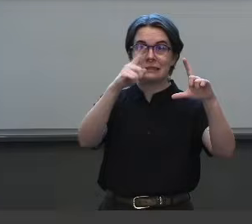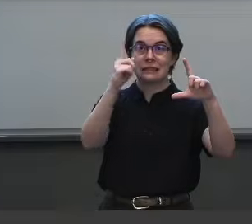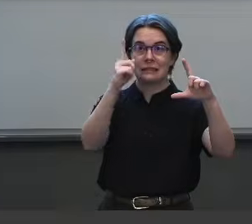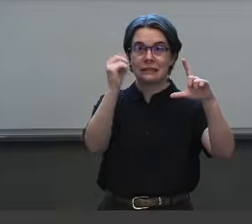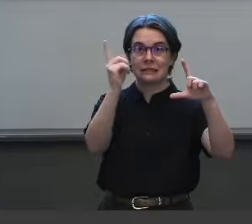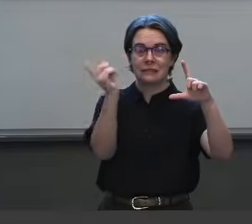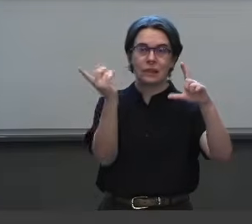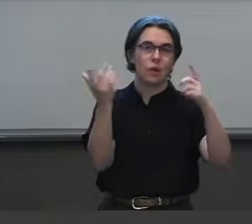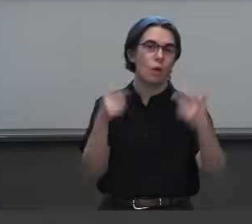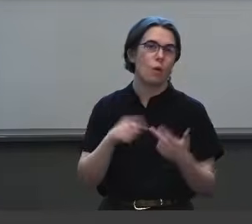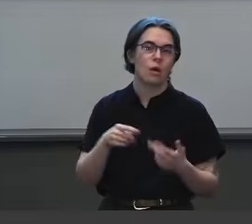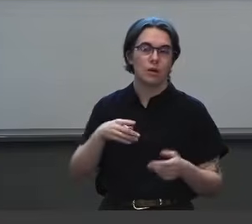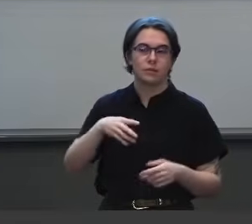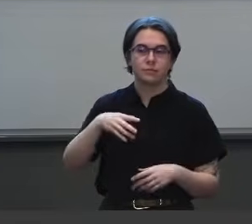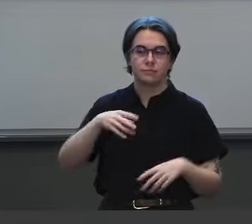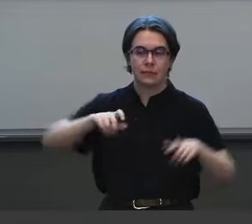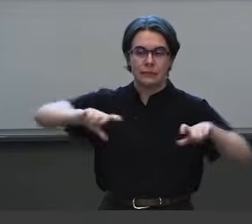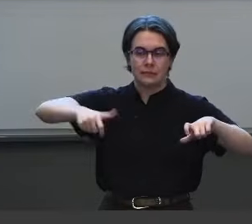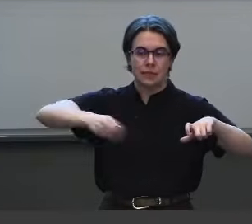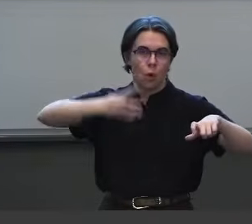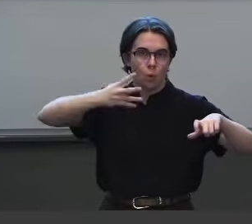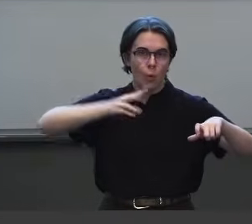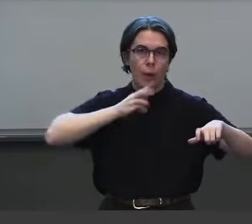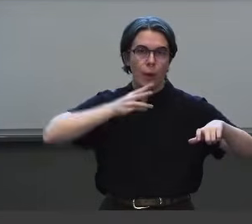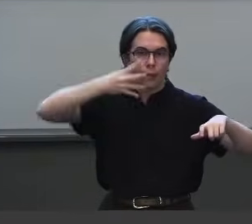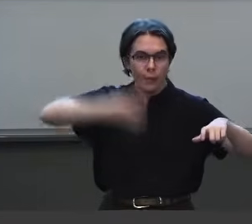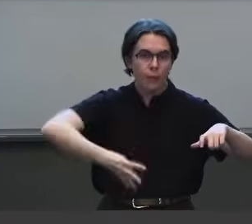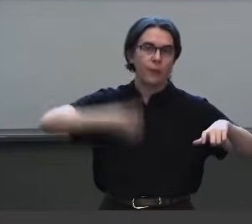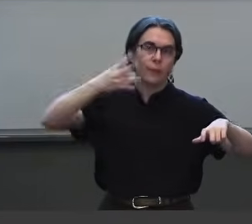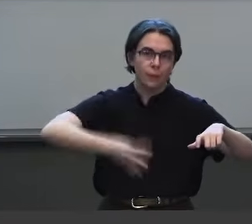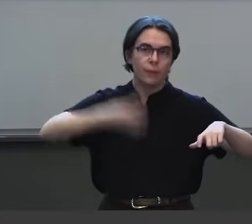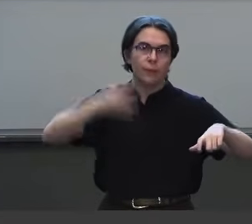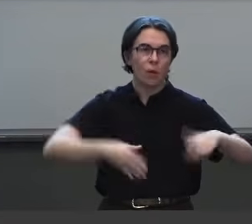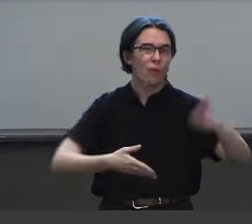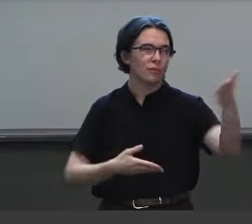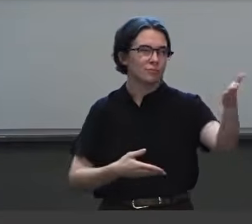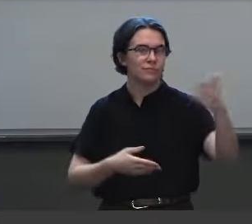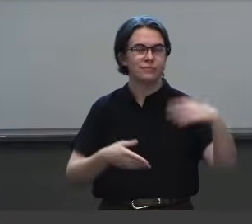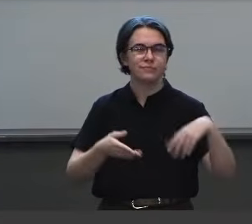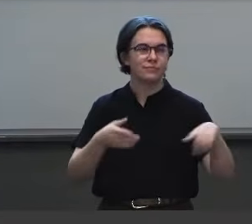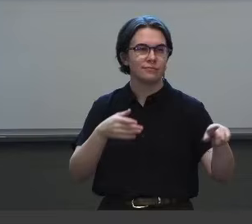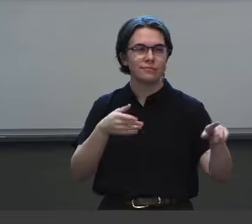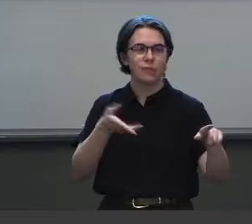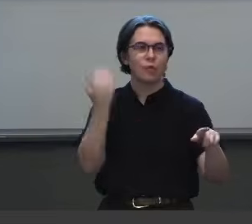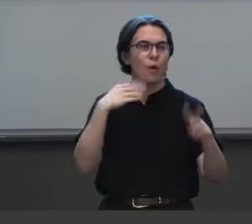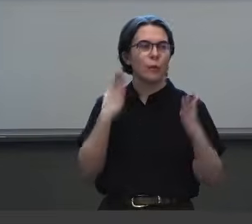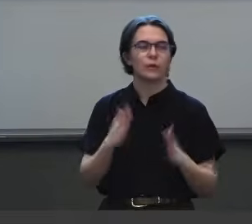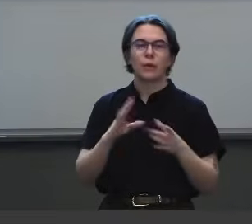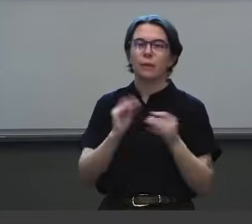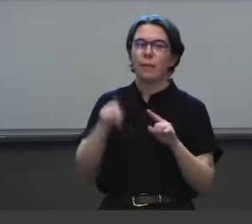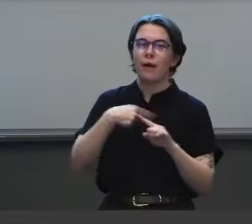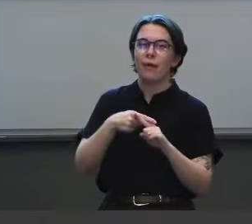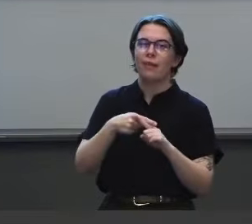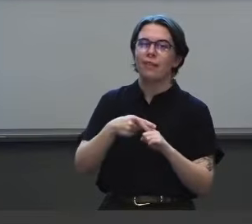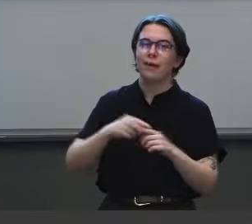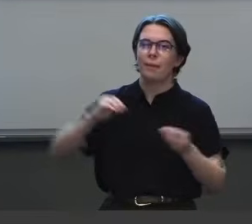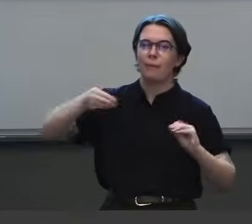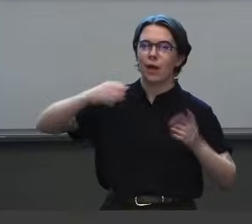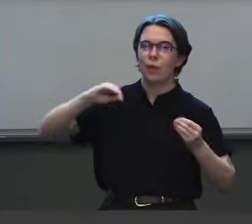that. And Connor mentioned in her talk, the sound of a microwave beeping, so it doesn't have to be necessarily loud for it to be a